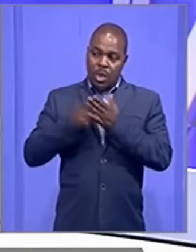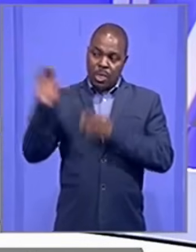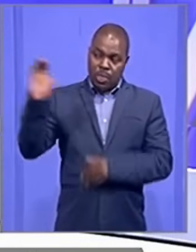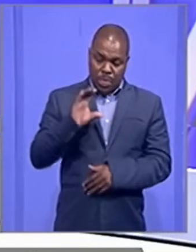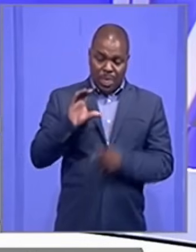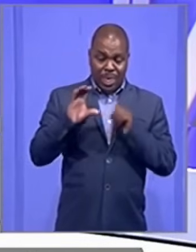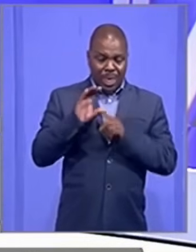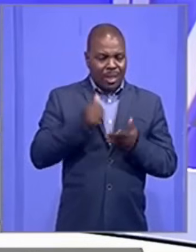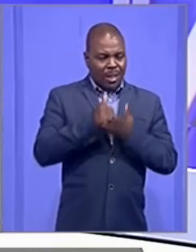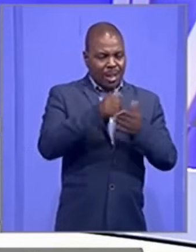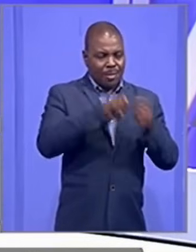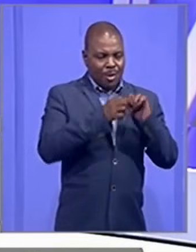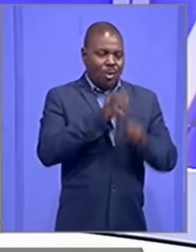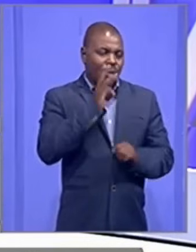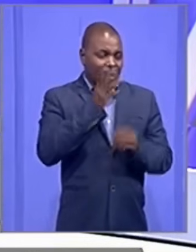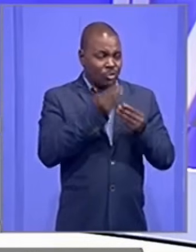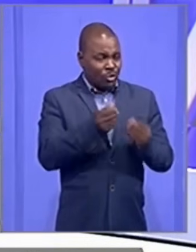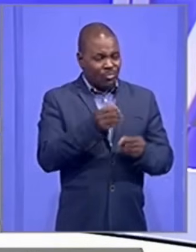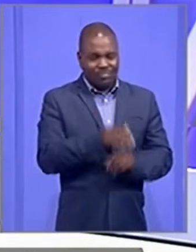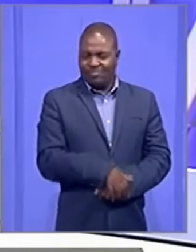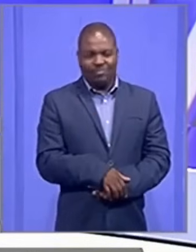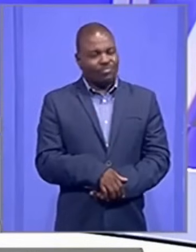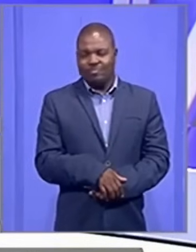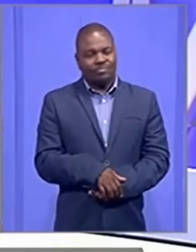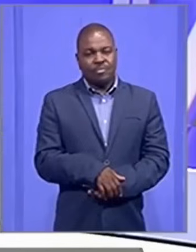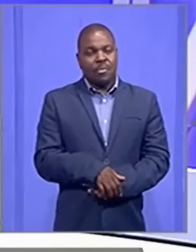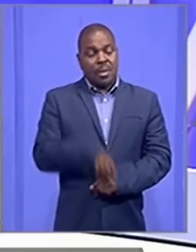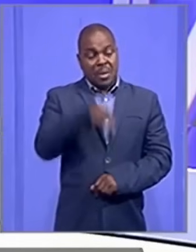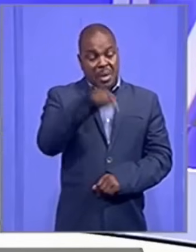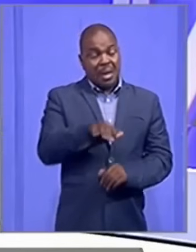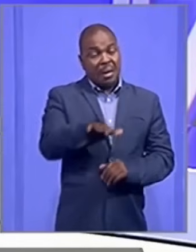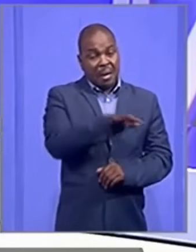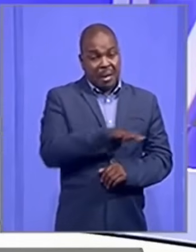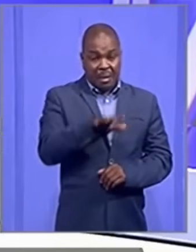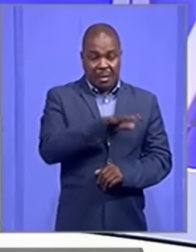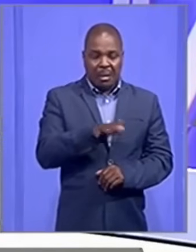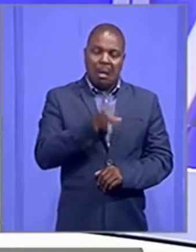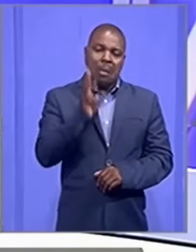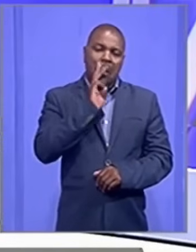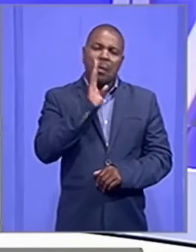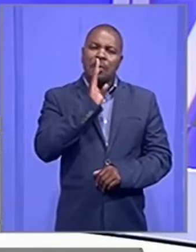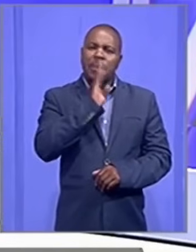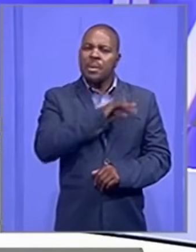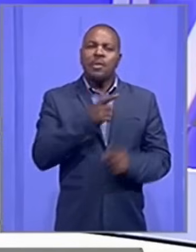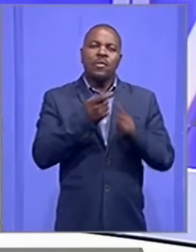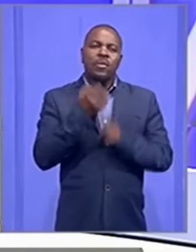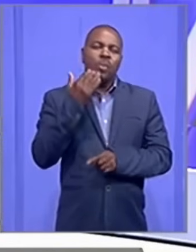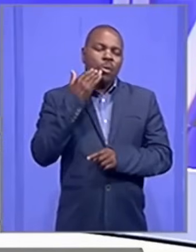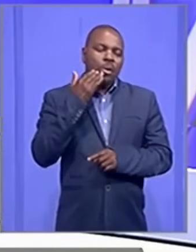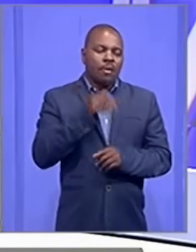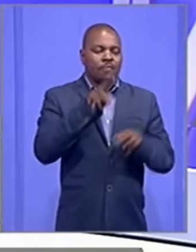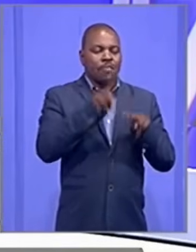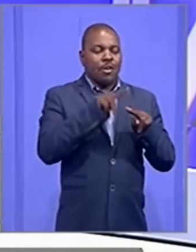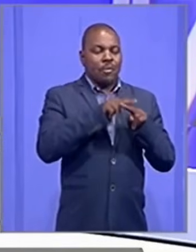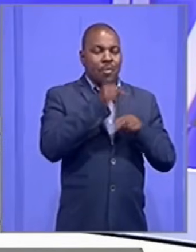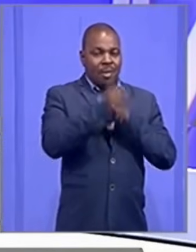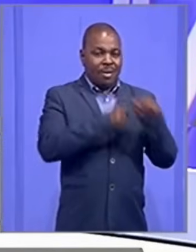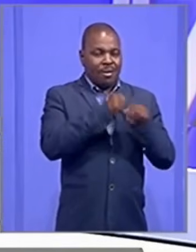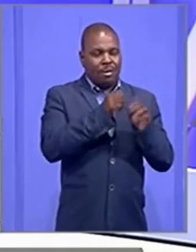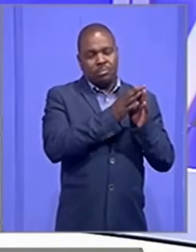di tla fediša bothata bja tlhokego ya metse. Lefelo le e sale le hloka metse go tloga kgweding ya Februari le